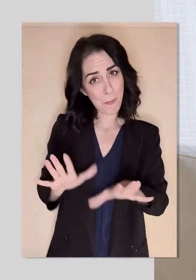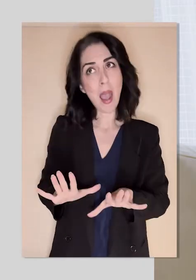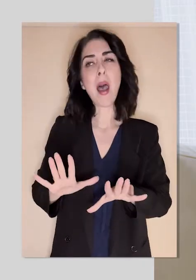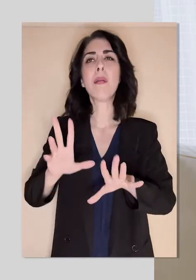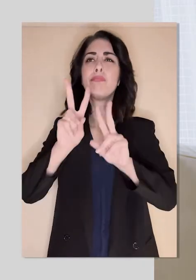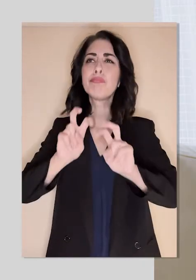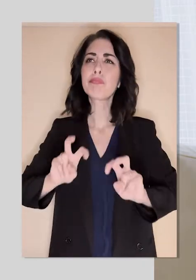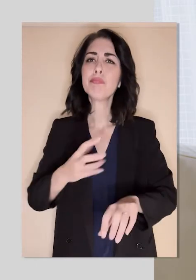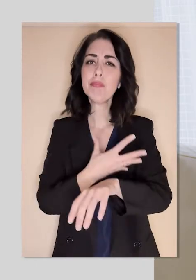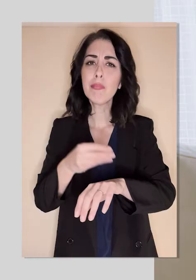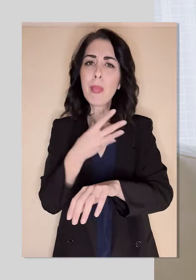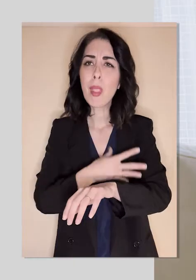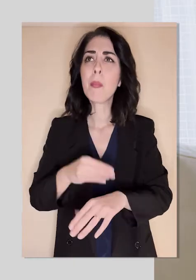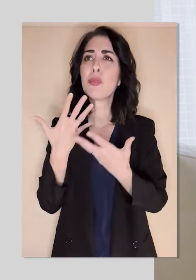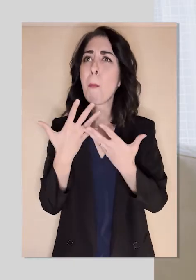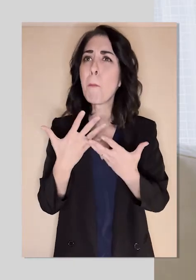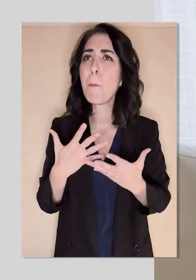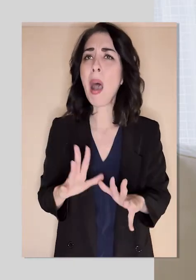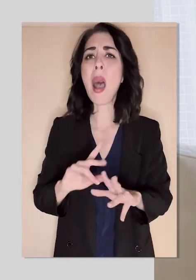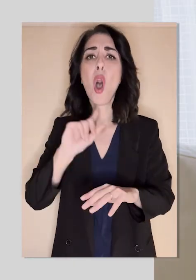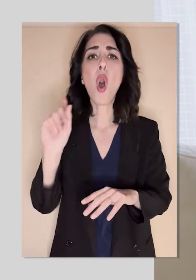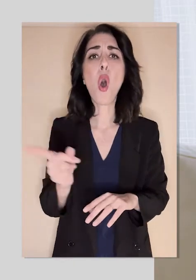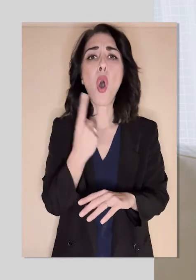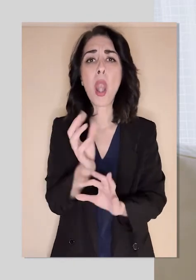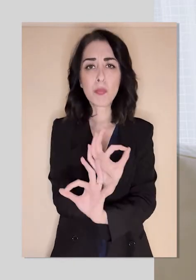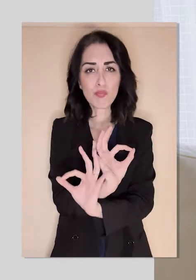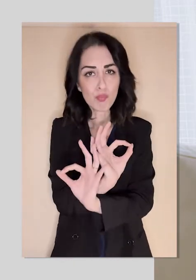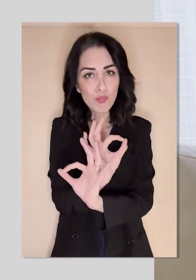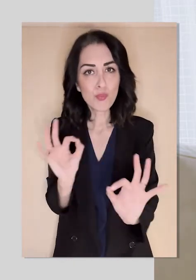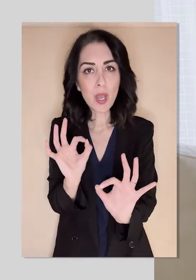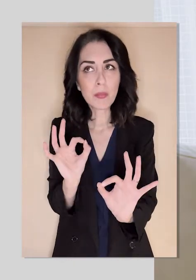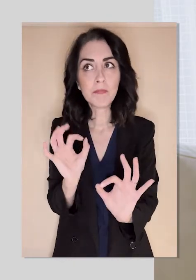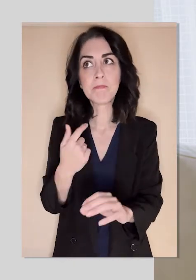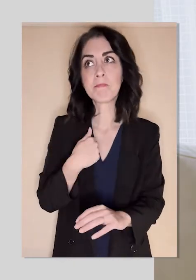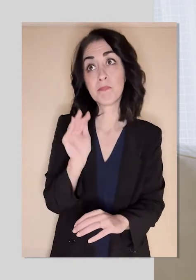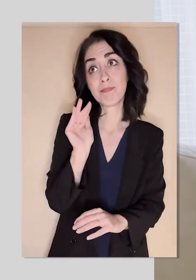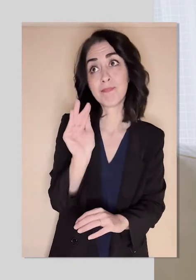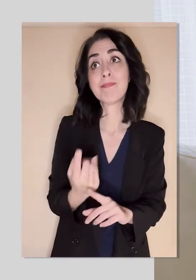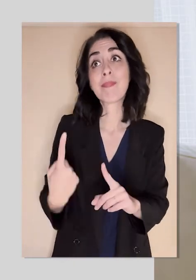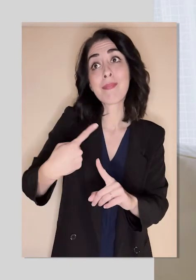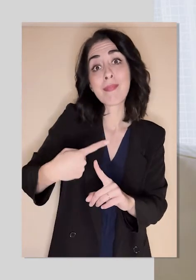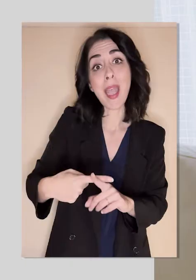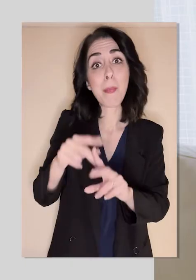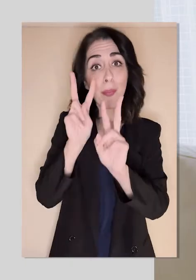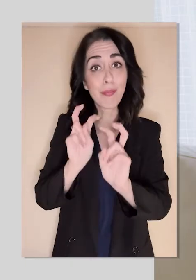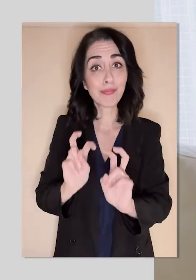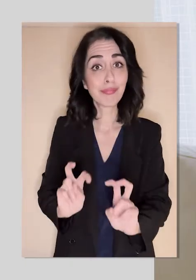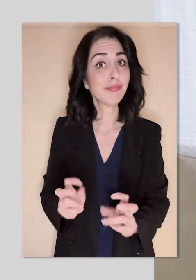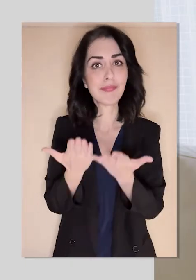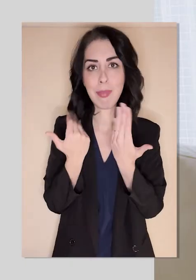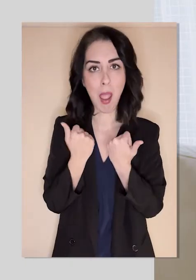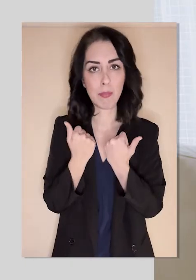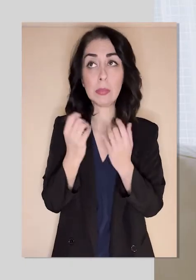blood tests, and they were fine, I probably won't ask for any further tests. If